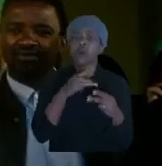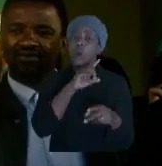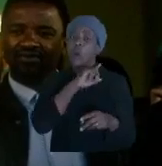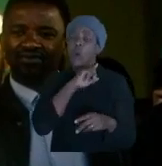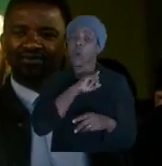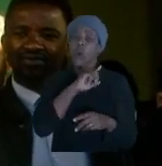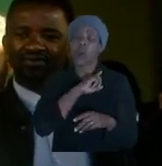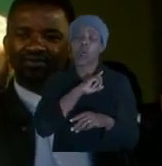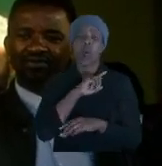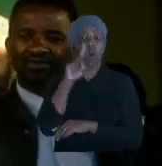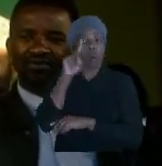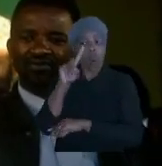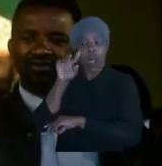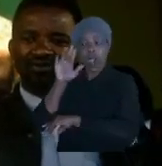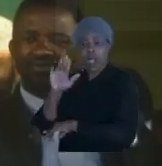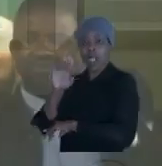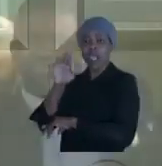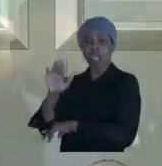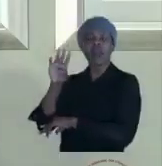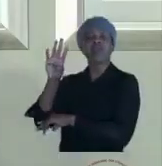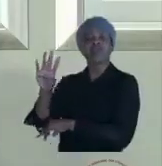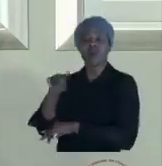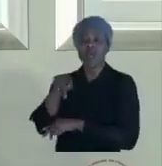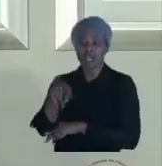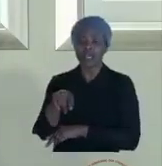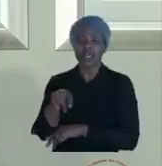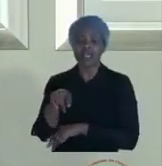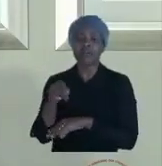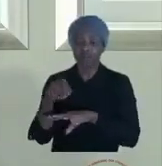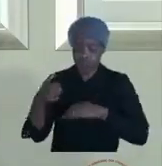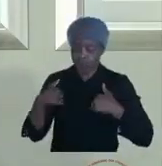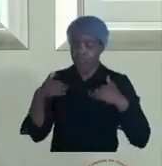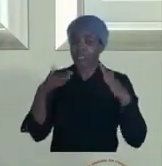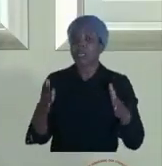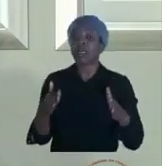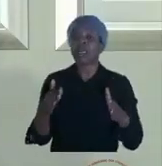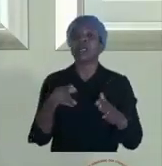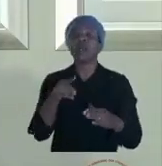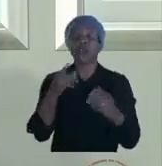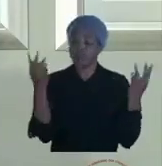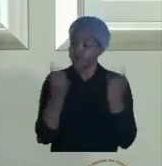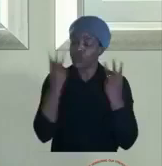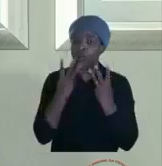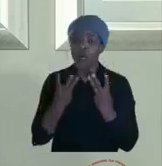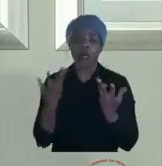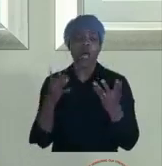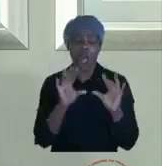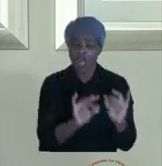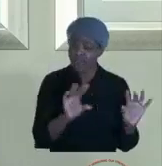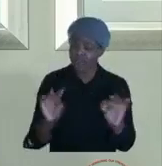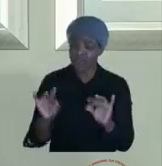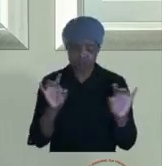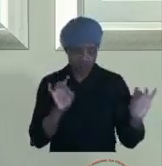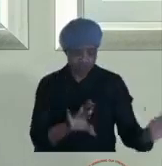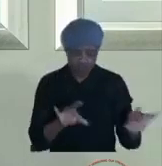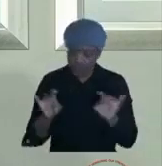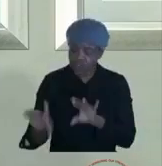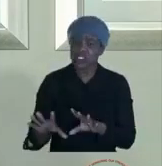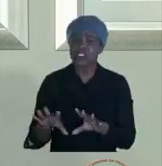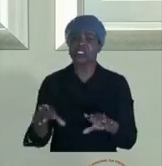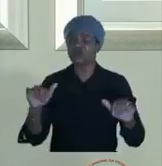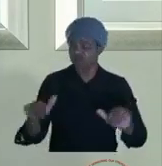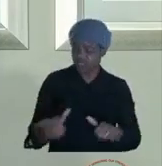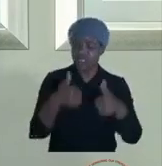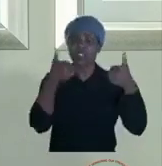democracy in 1994. In addition to the challenges they usually have to deal with, they must now deal with the realities that have been